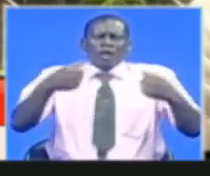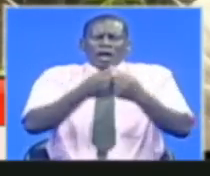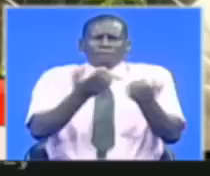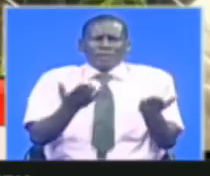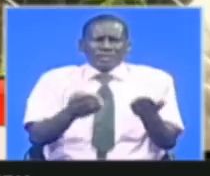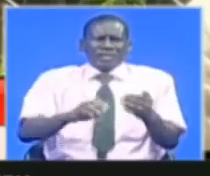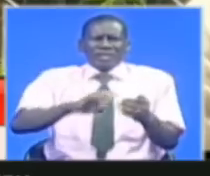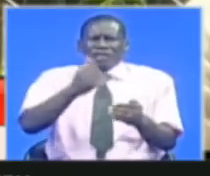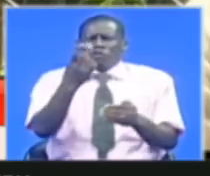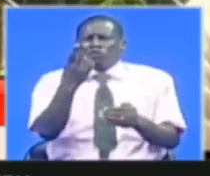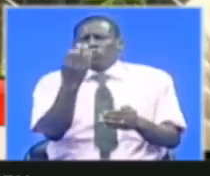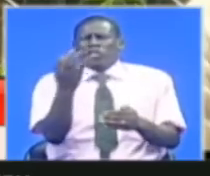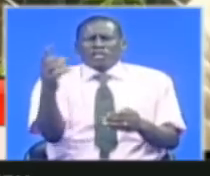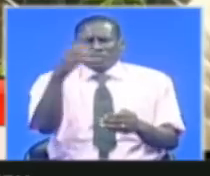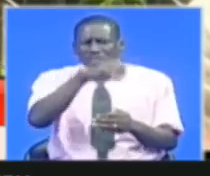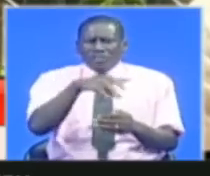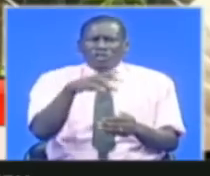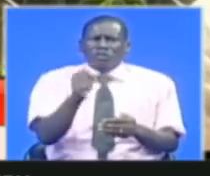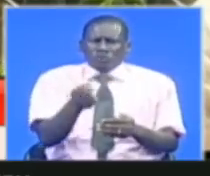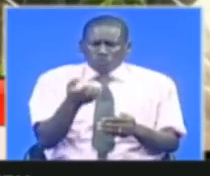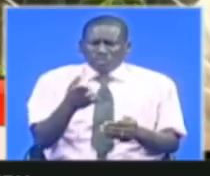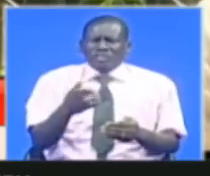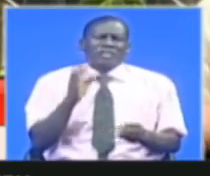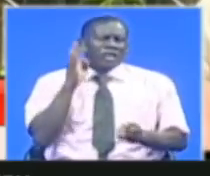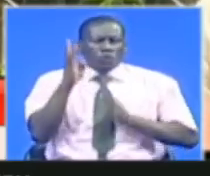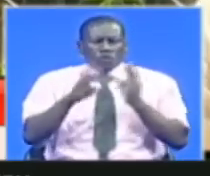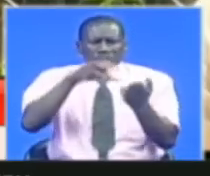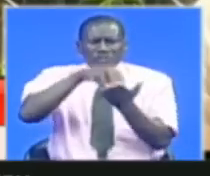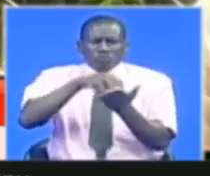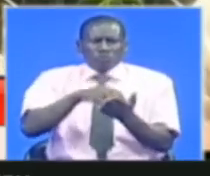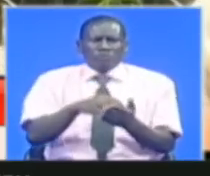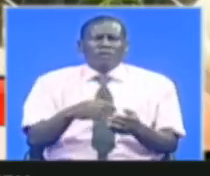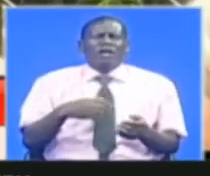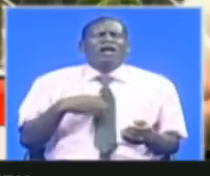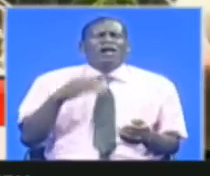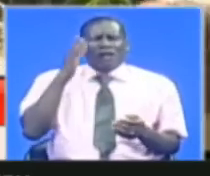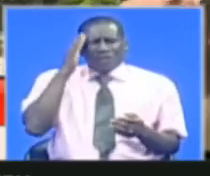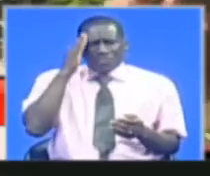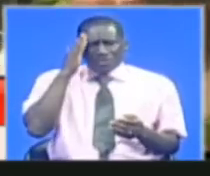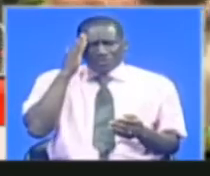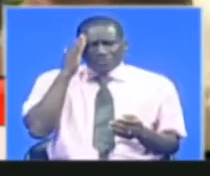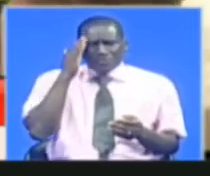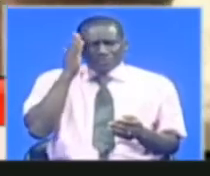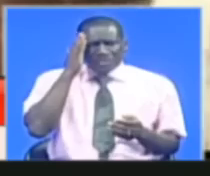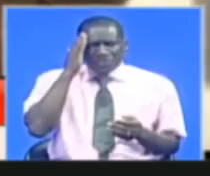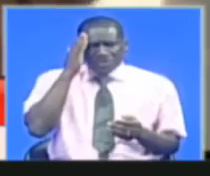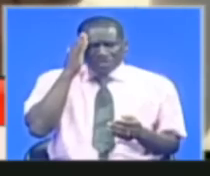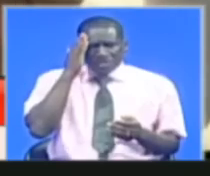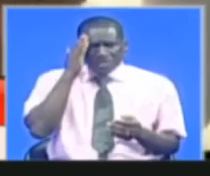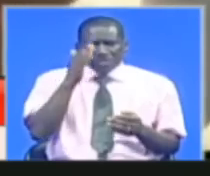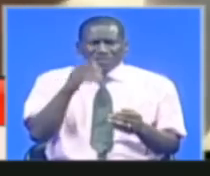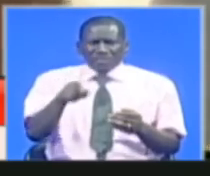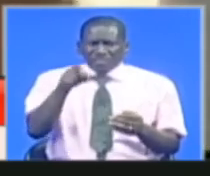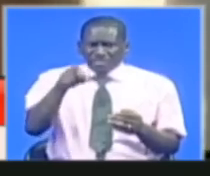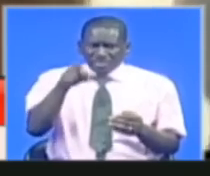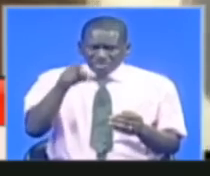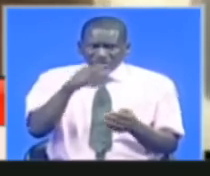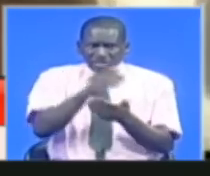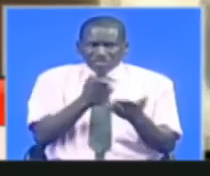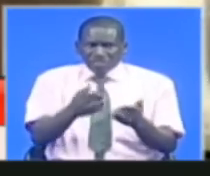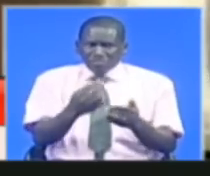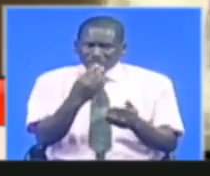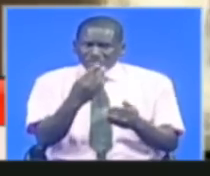another 2-3 days. So this is a very worrisome thing. I think Bwana Camera Man, this is something to look